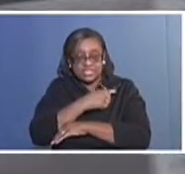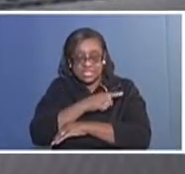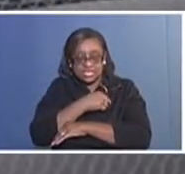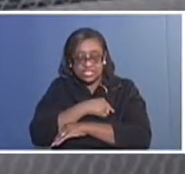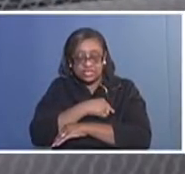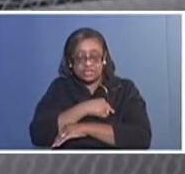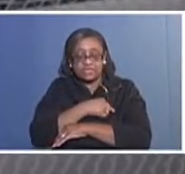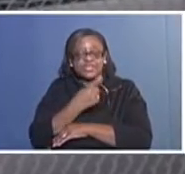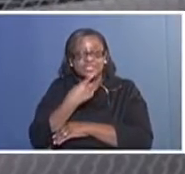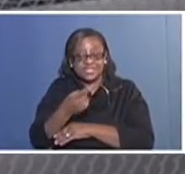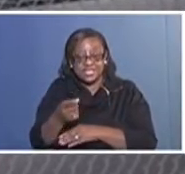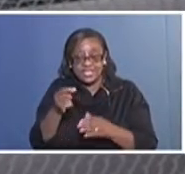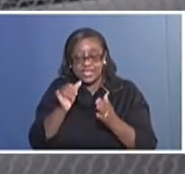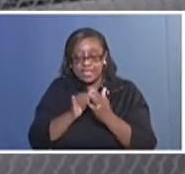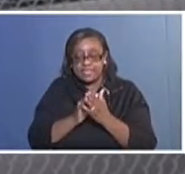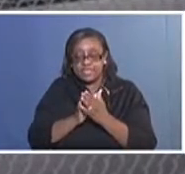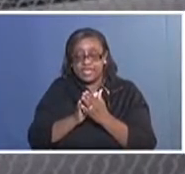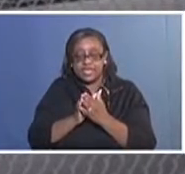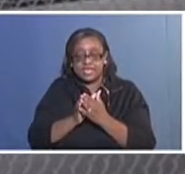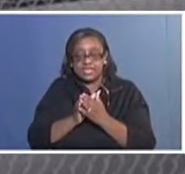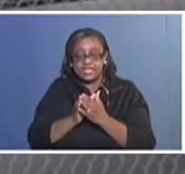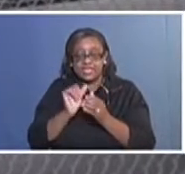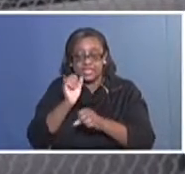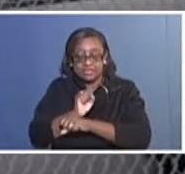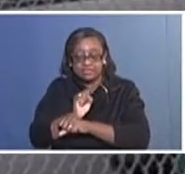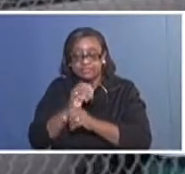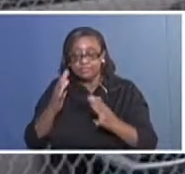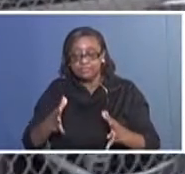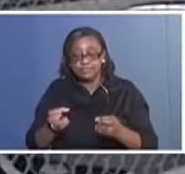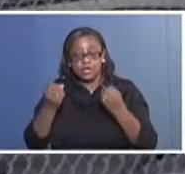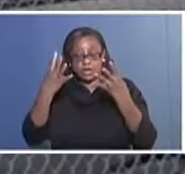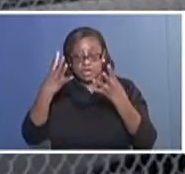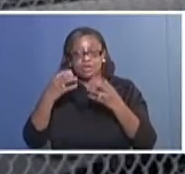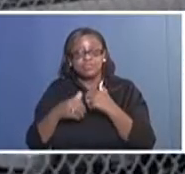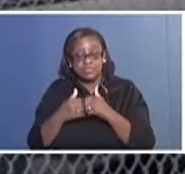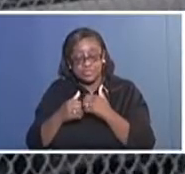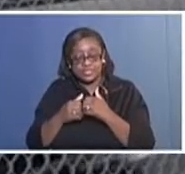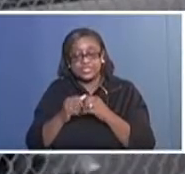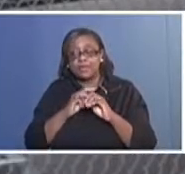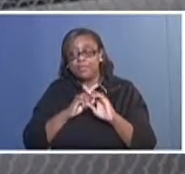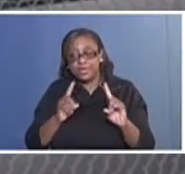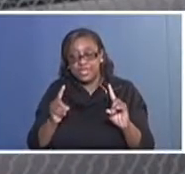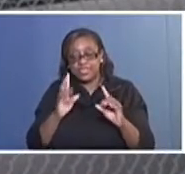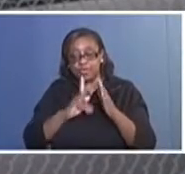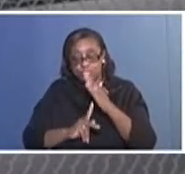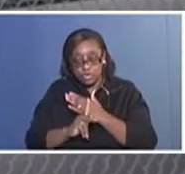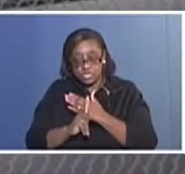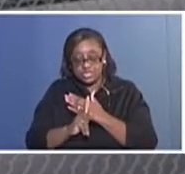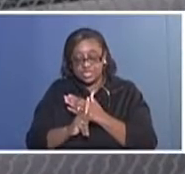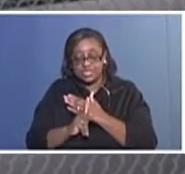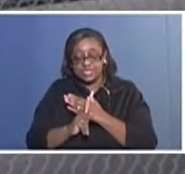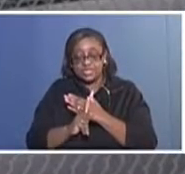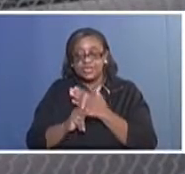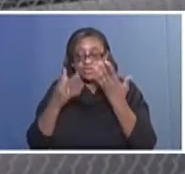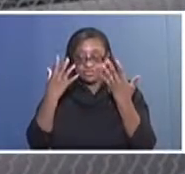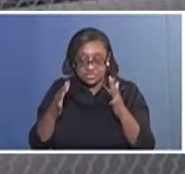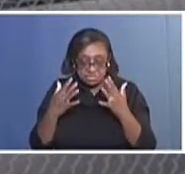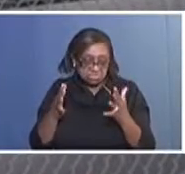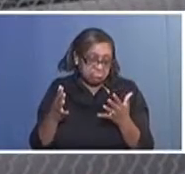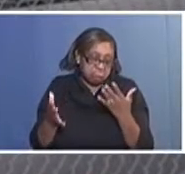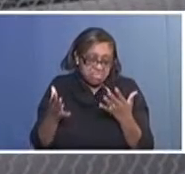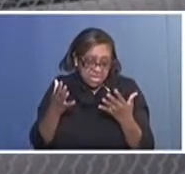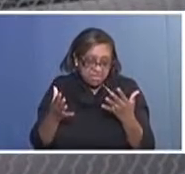Zajefas says contractors have experienced a series of delays. Nonetheless, the project's completion is slated for, at the